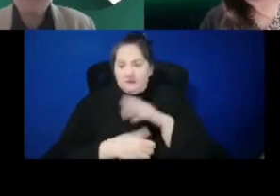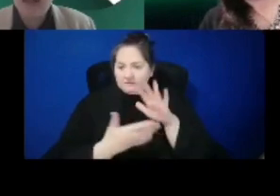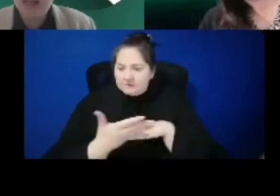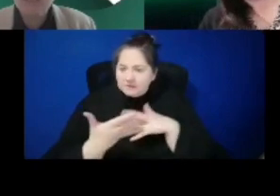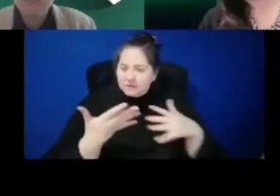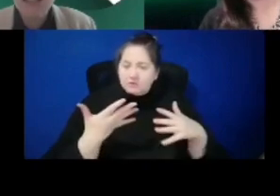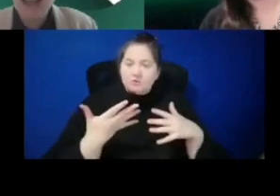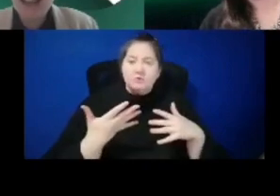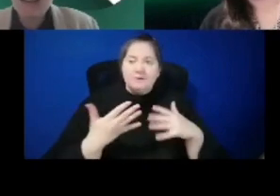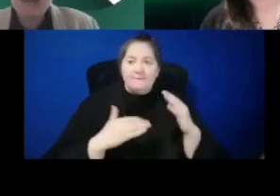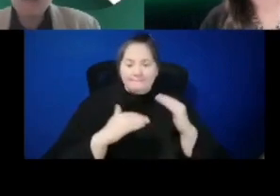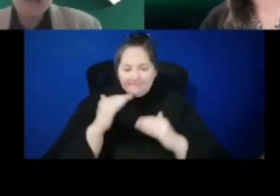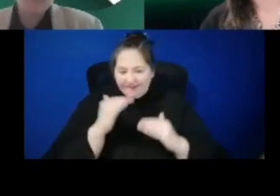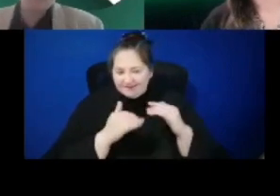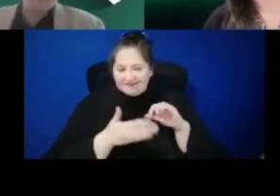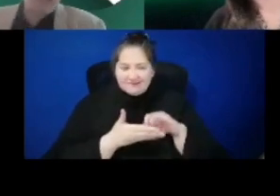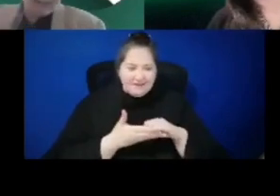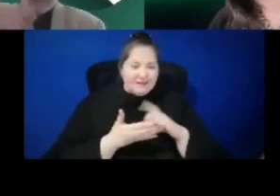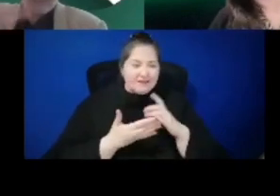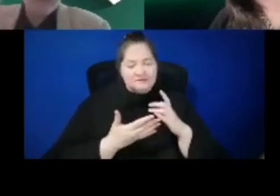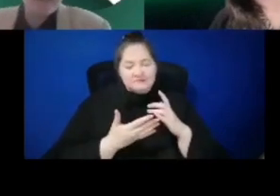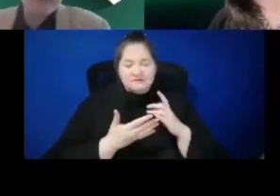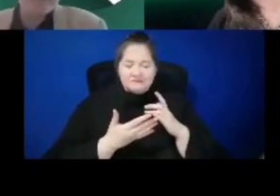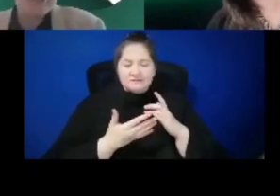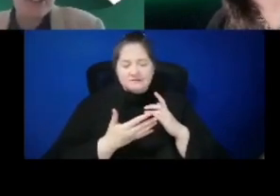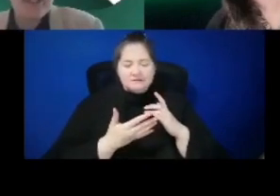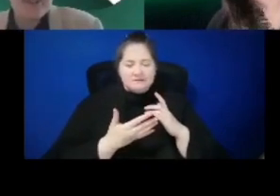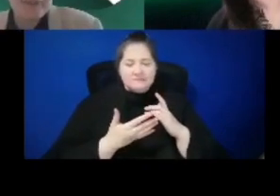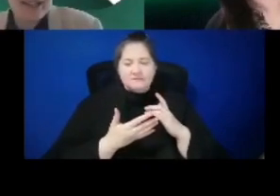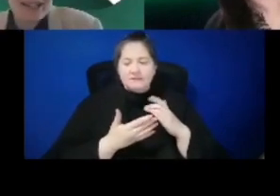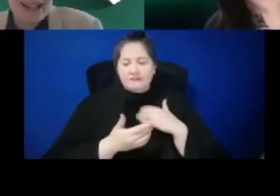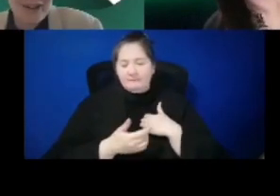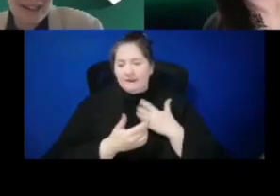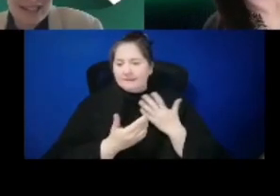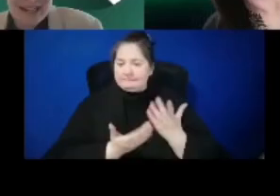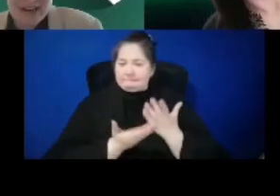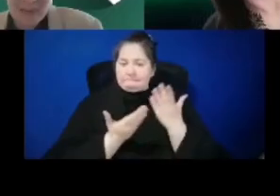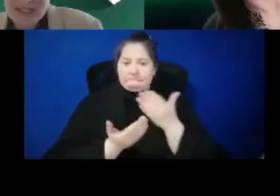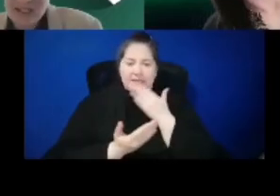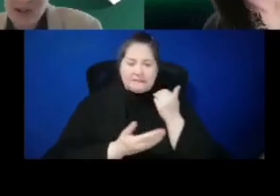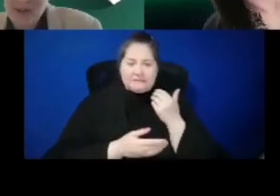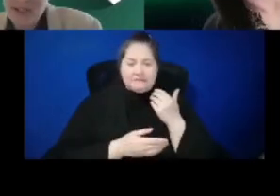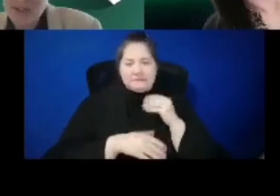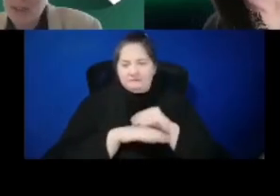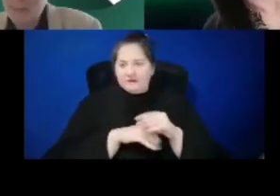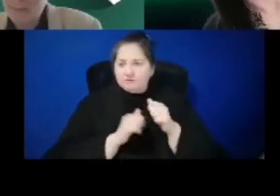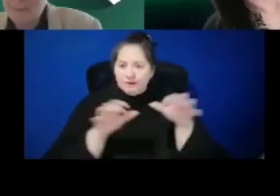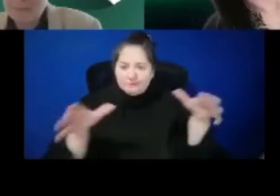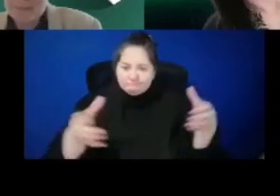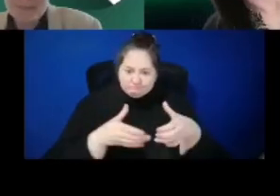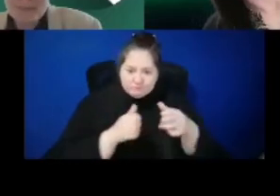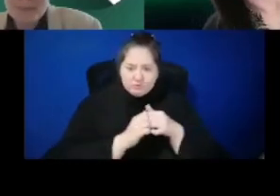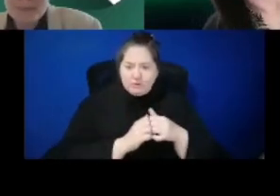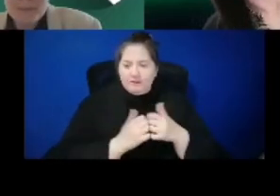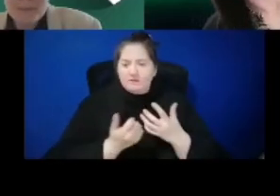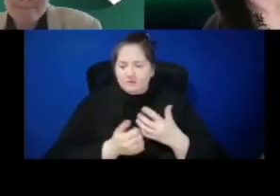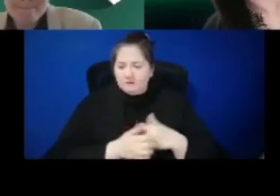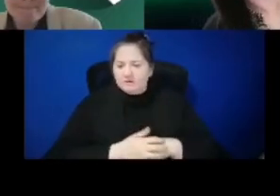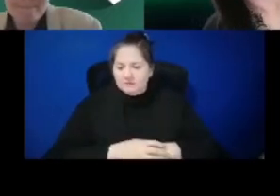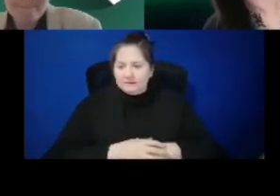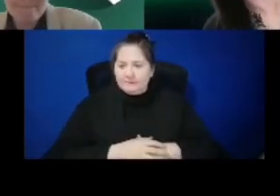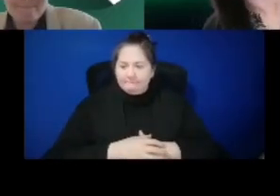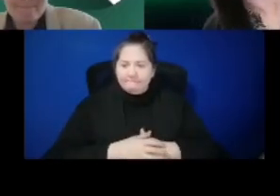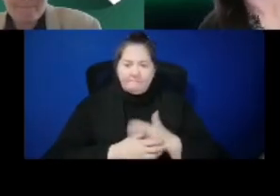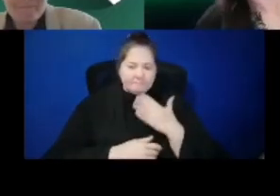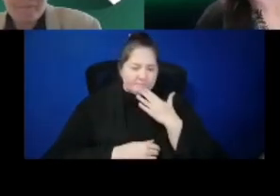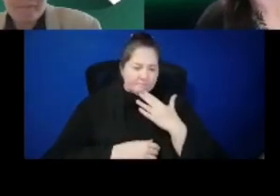schedule, balancing that would be my sort of best advice there. But that's a great question.